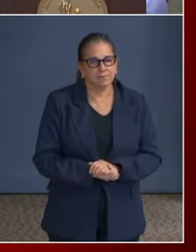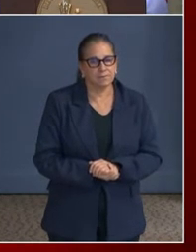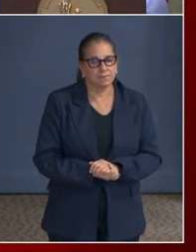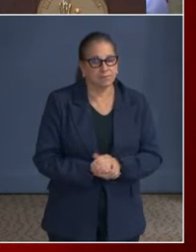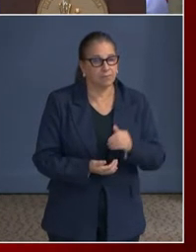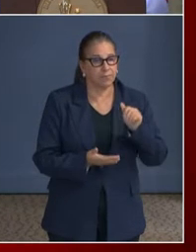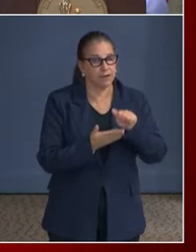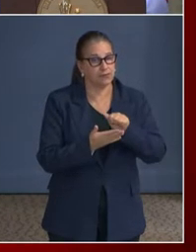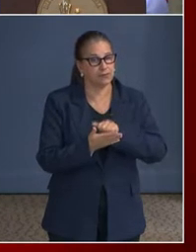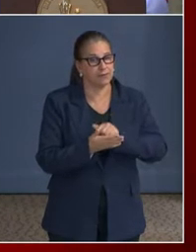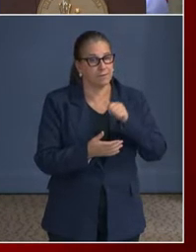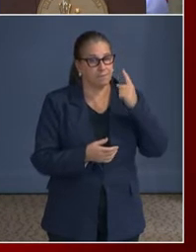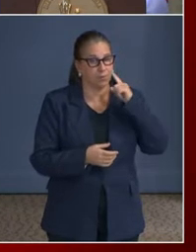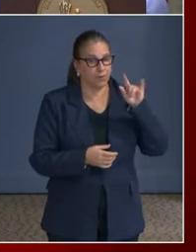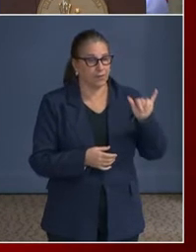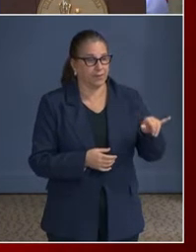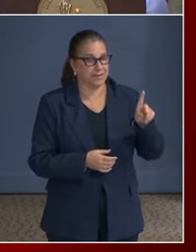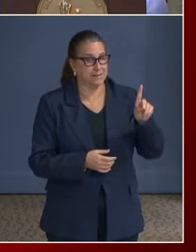at